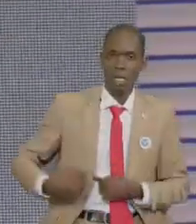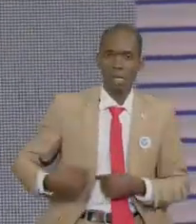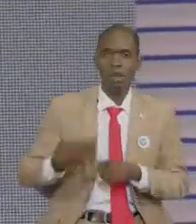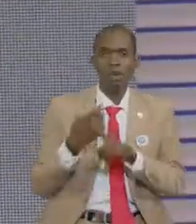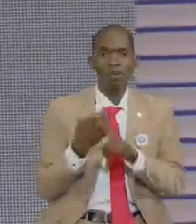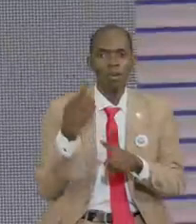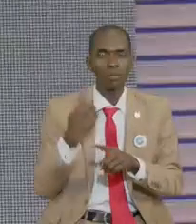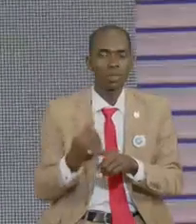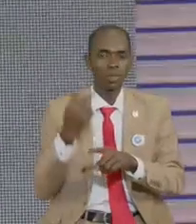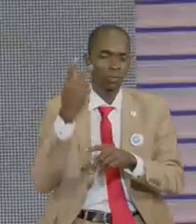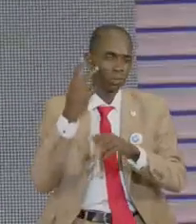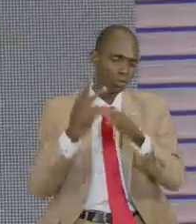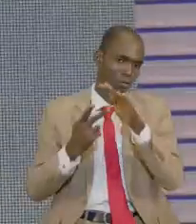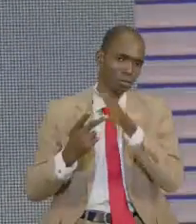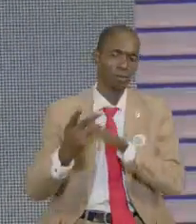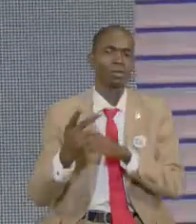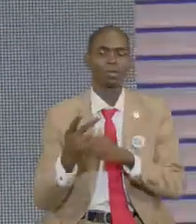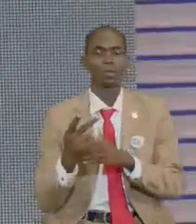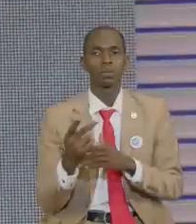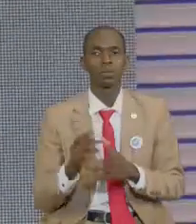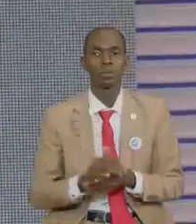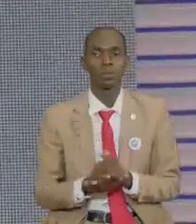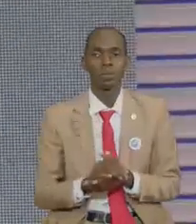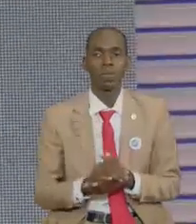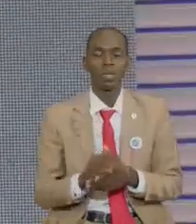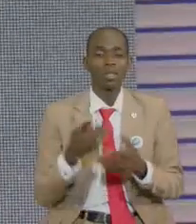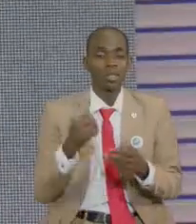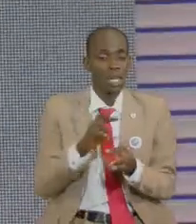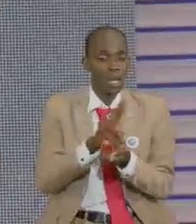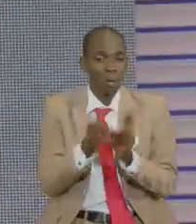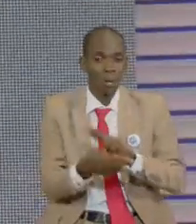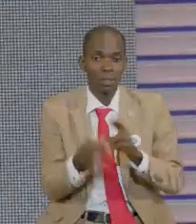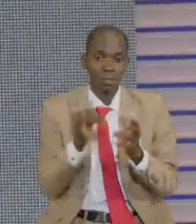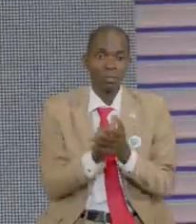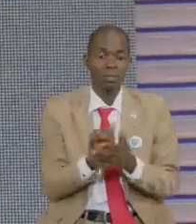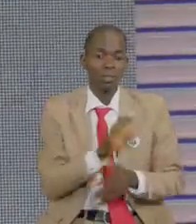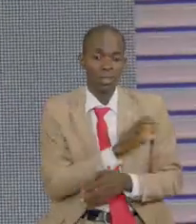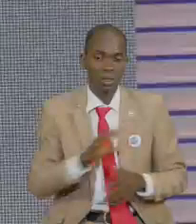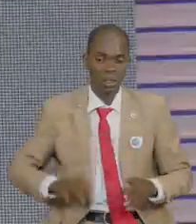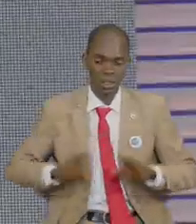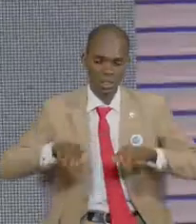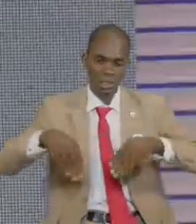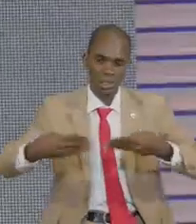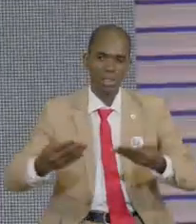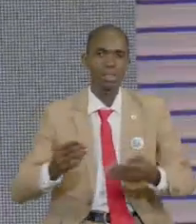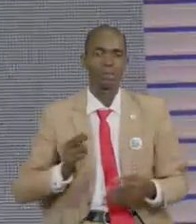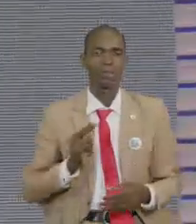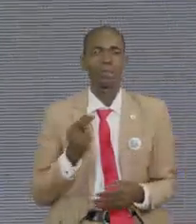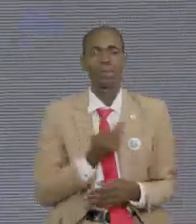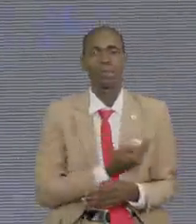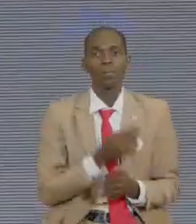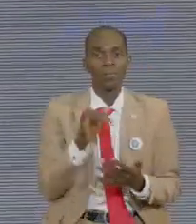and contrition, the repentance that Christ gives us that makes